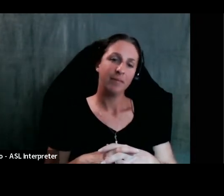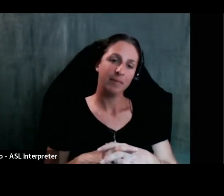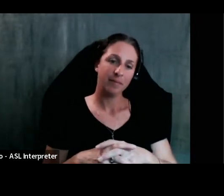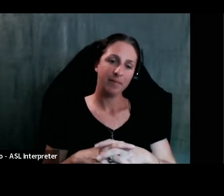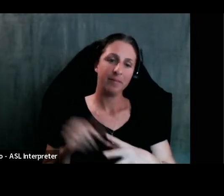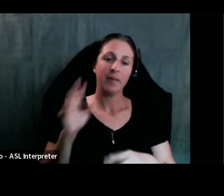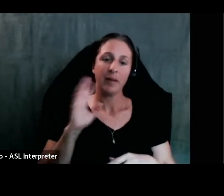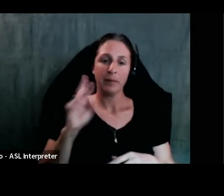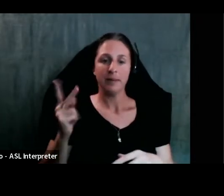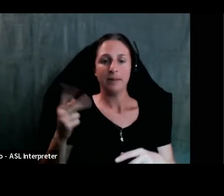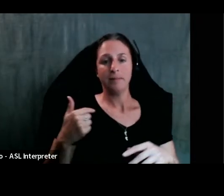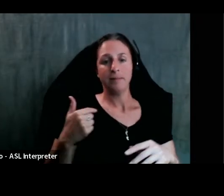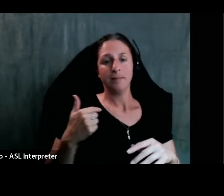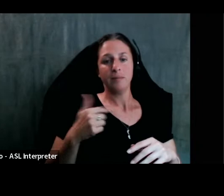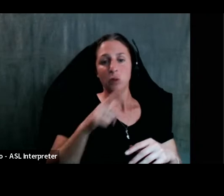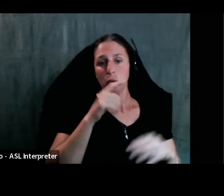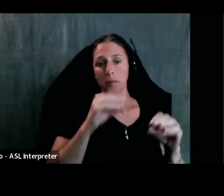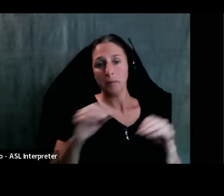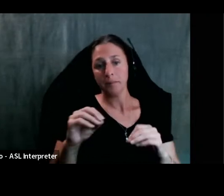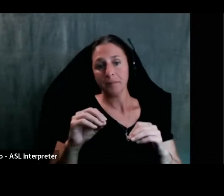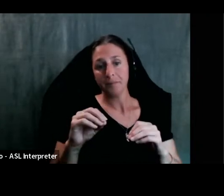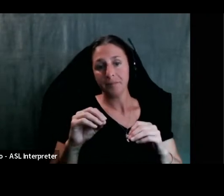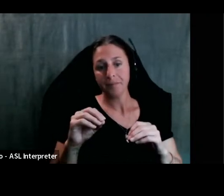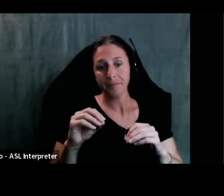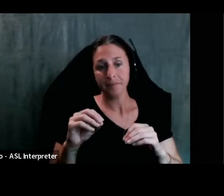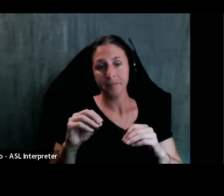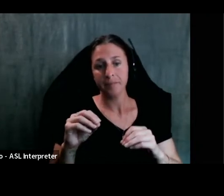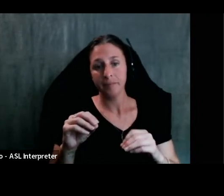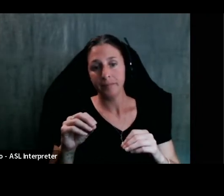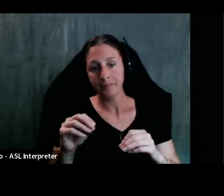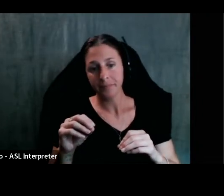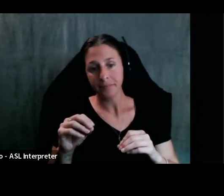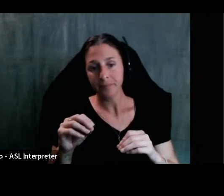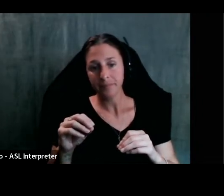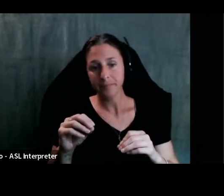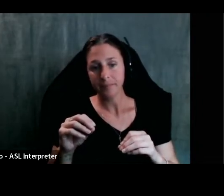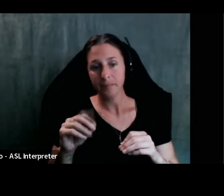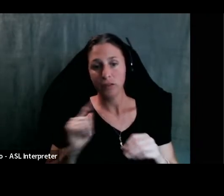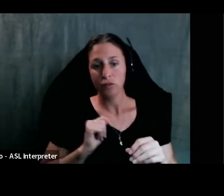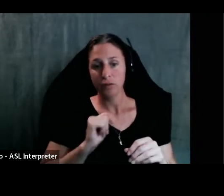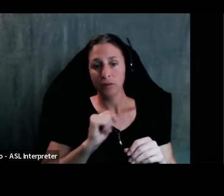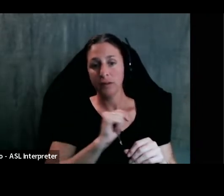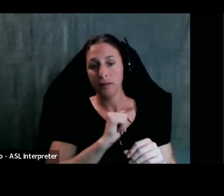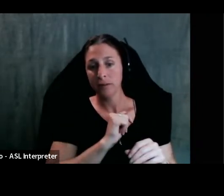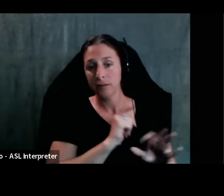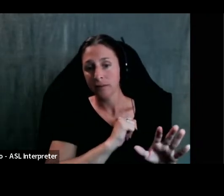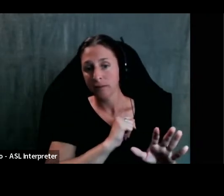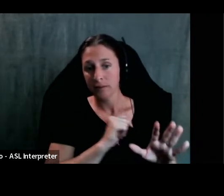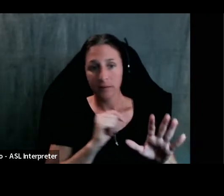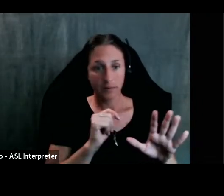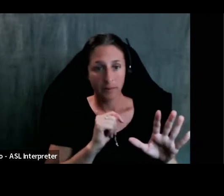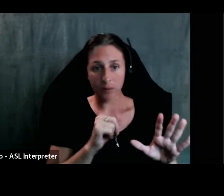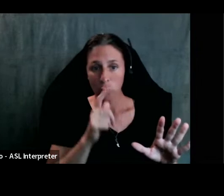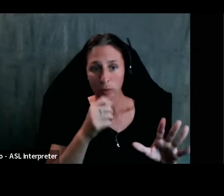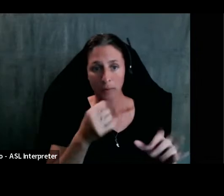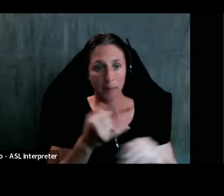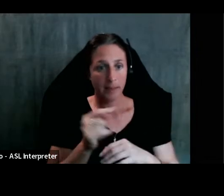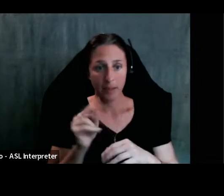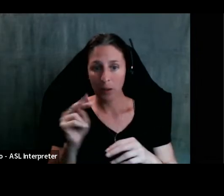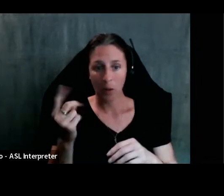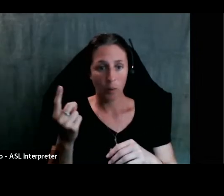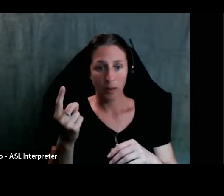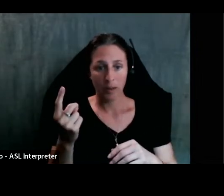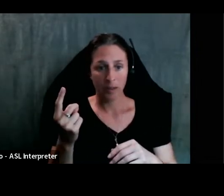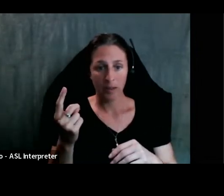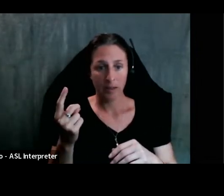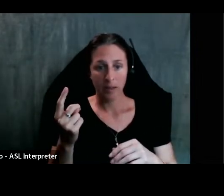second. Okay, so who made the motion? Oh. Okay, so trustee, I don't know who made it. No one made it. No